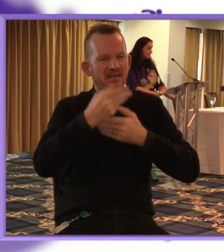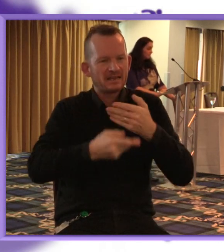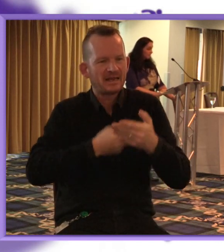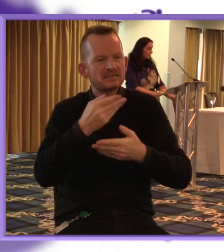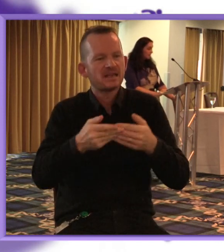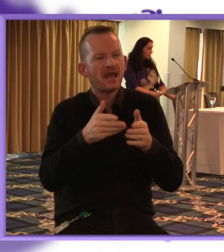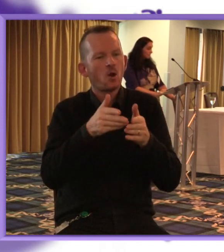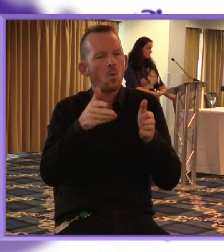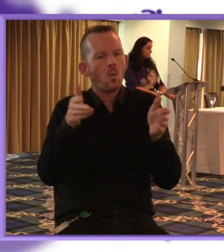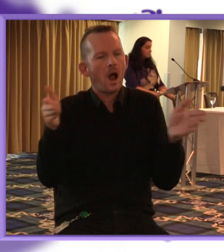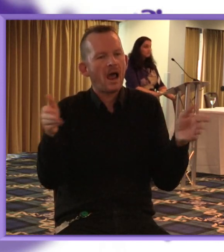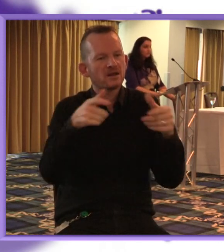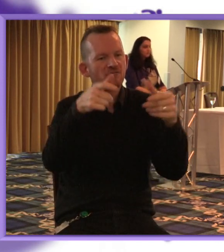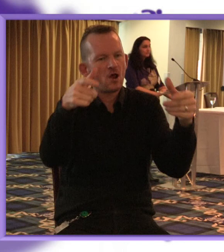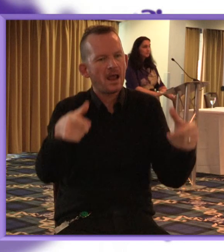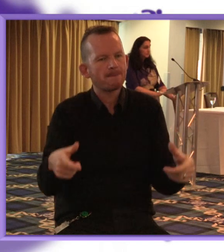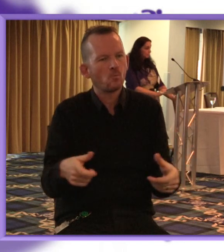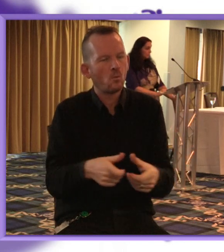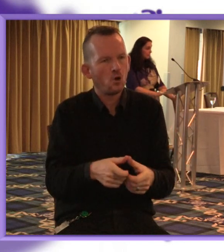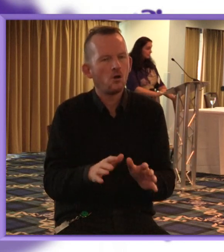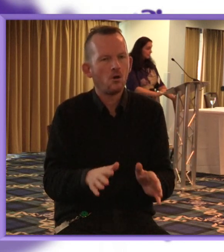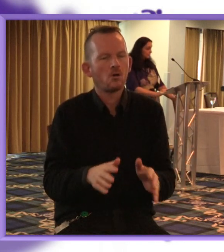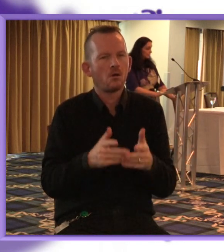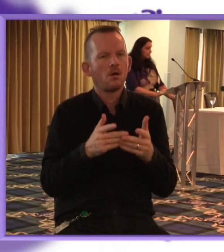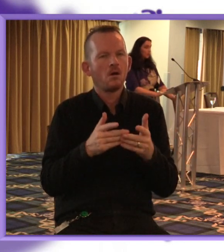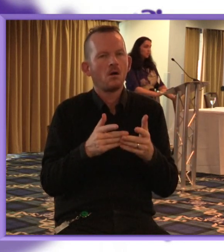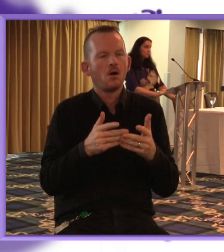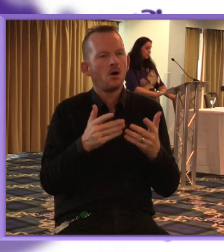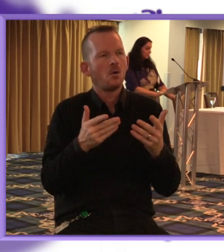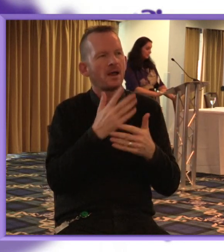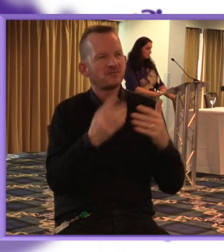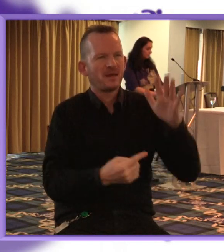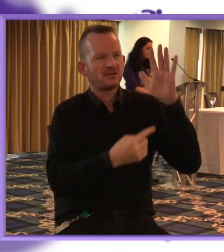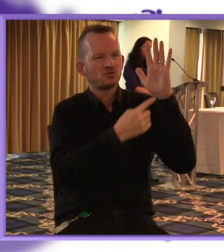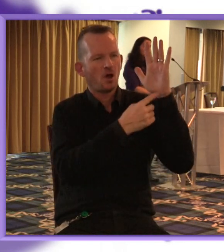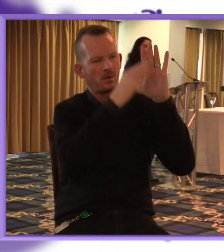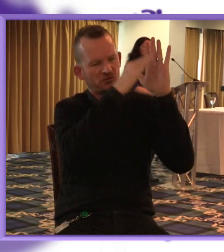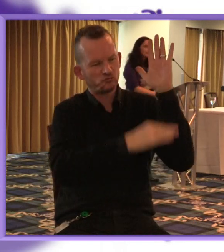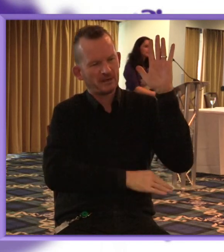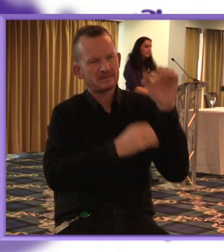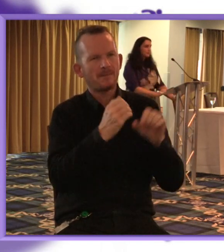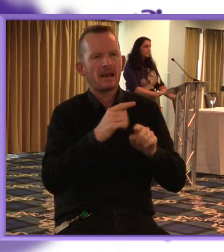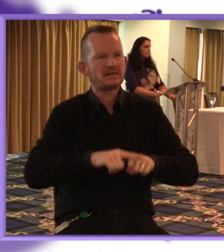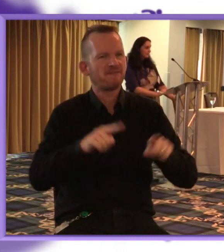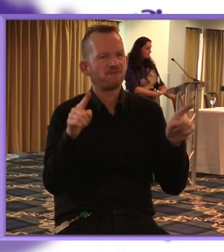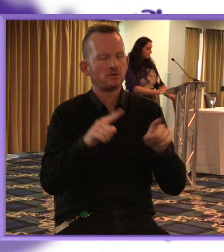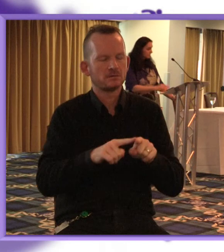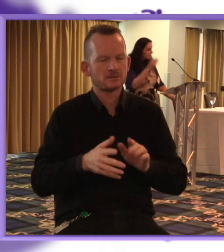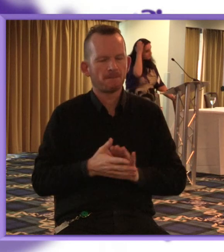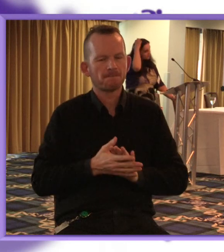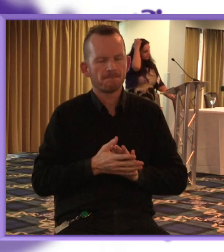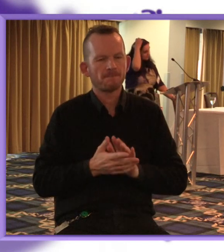of you do. Also, we don't need to be at the top of a hierarchical tree to always make that difference. And again, I've got another